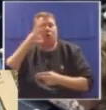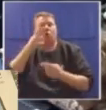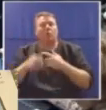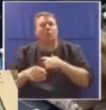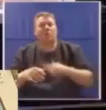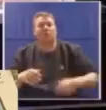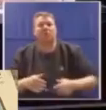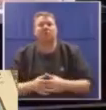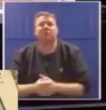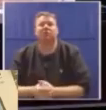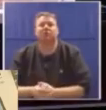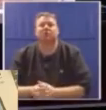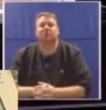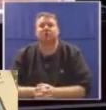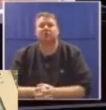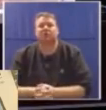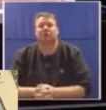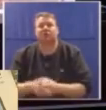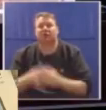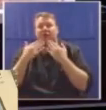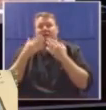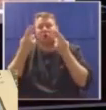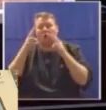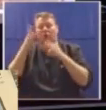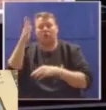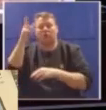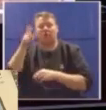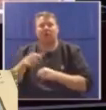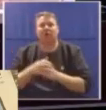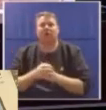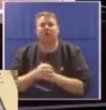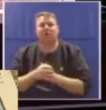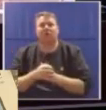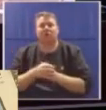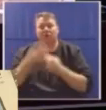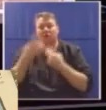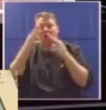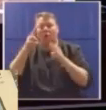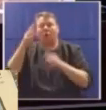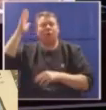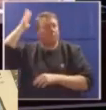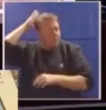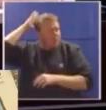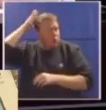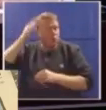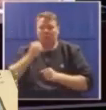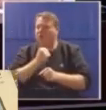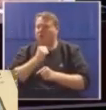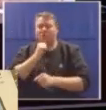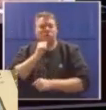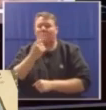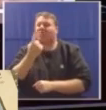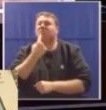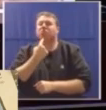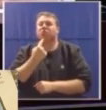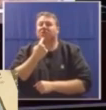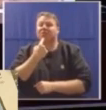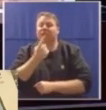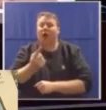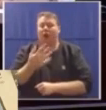President. Thank you, Honorable Speaker. Honorable Meshoe, we were not told.